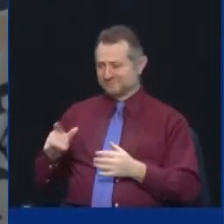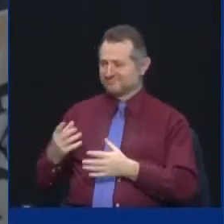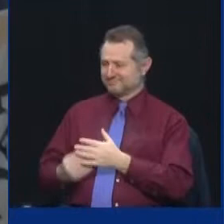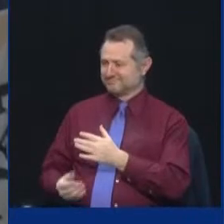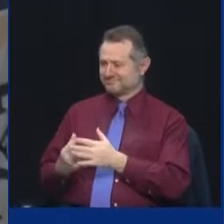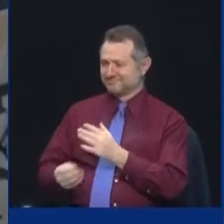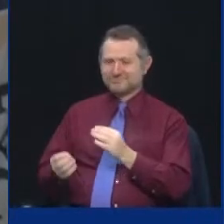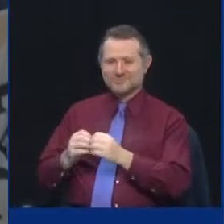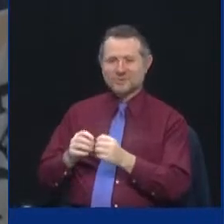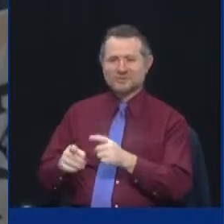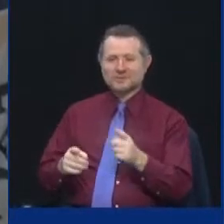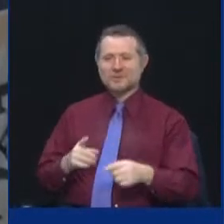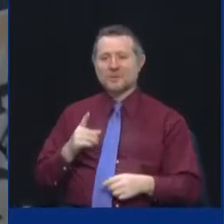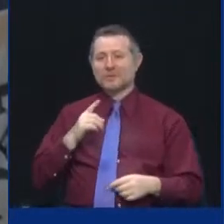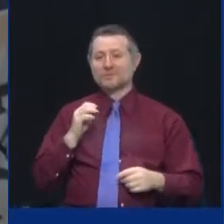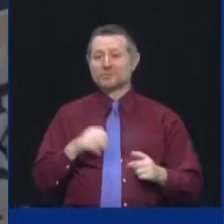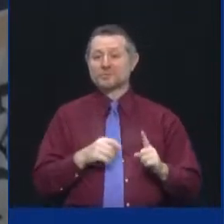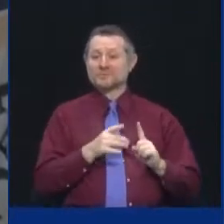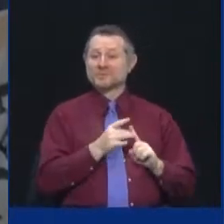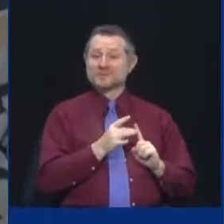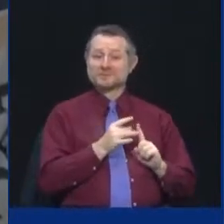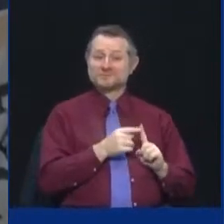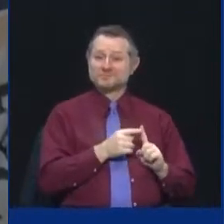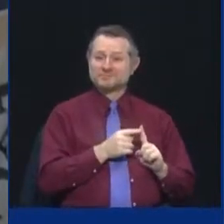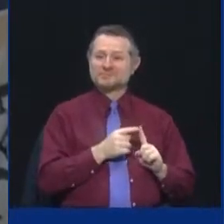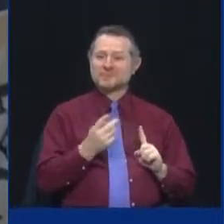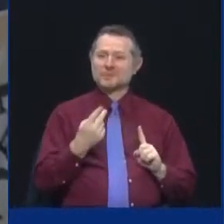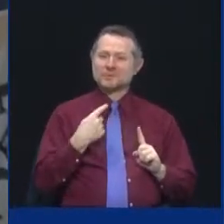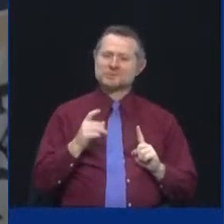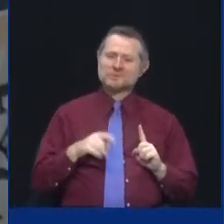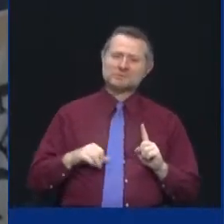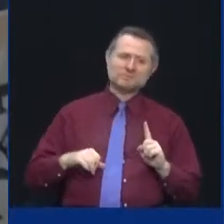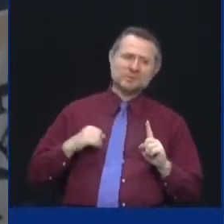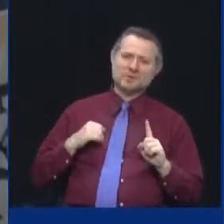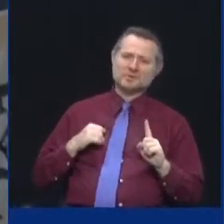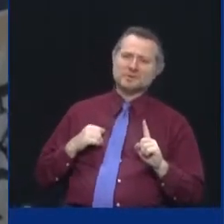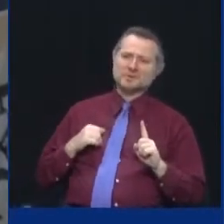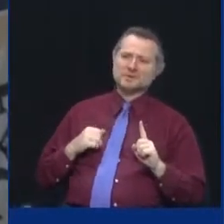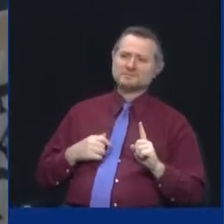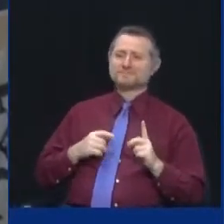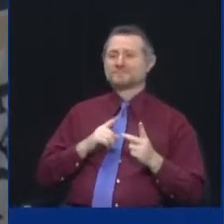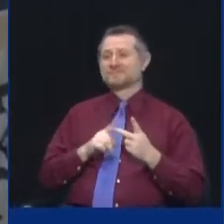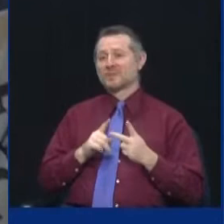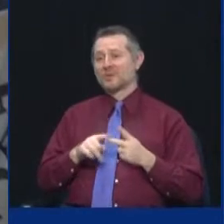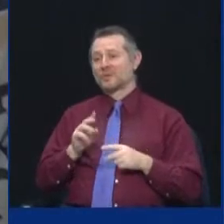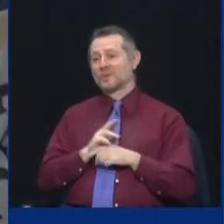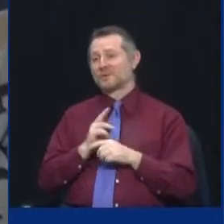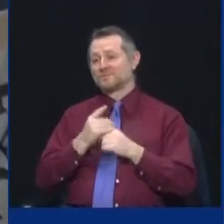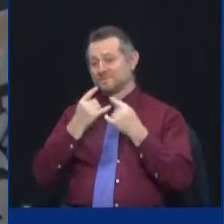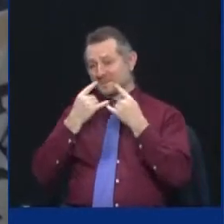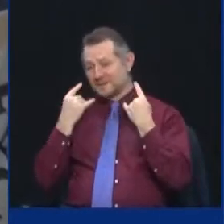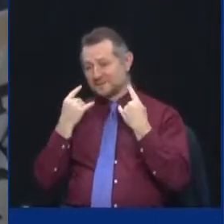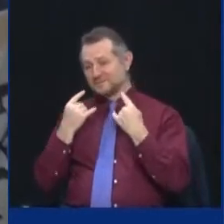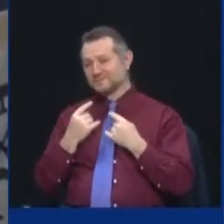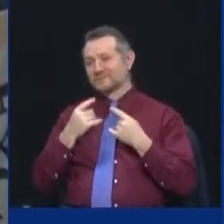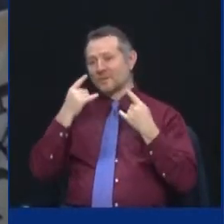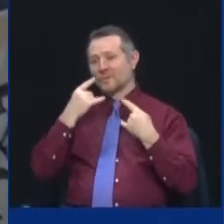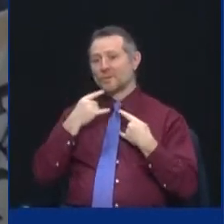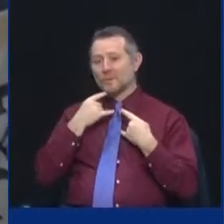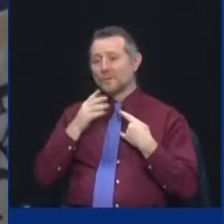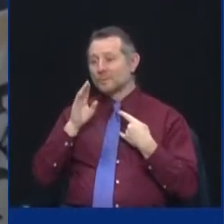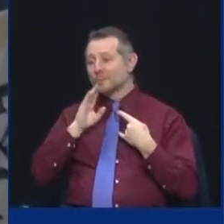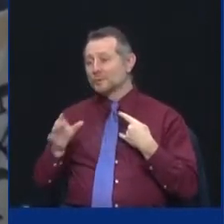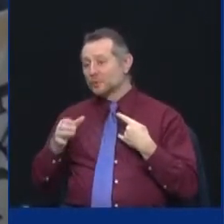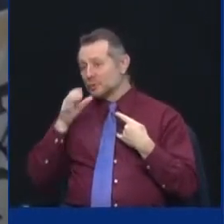we should be proud. Now, also this, wearing a mask, when you have a beer, you take it off.